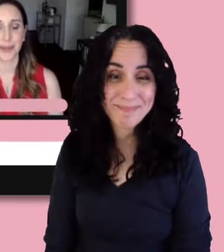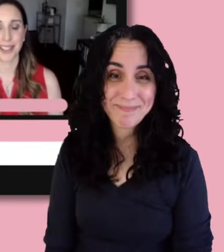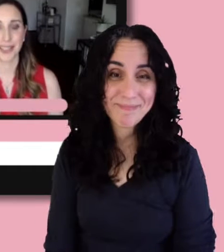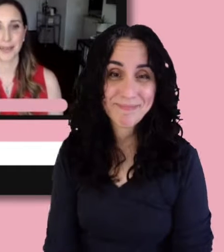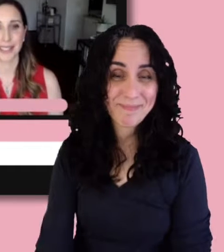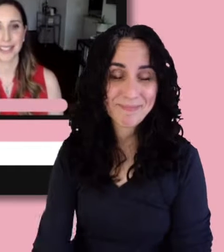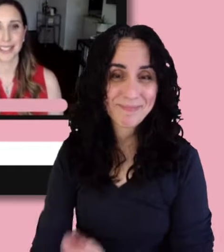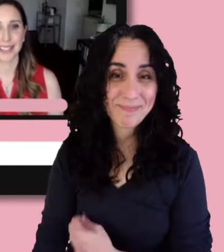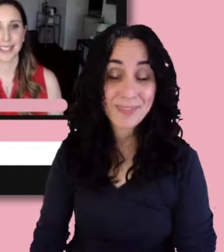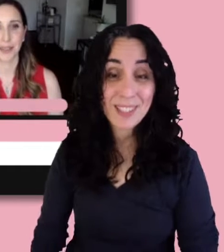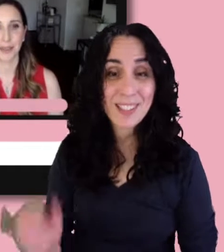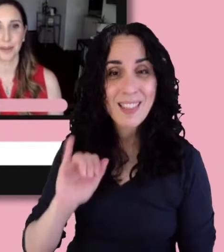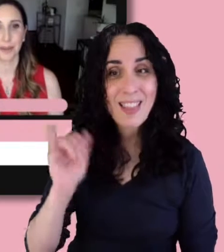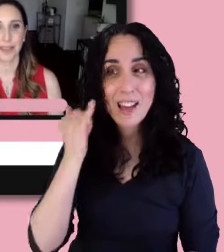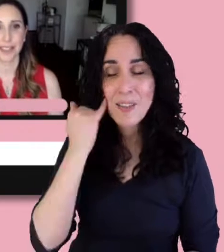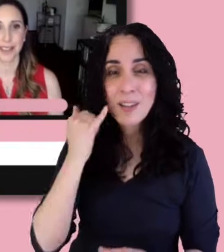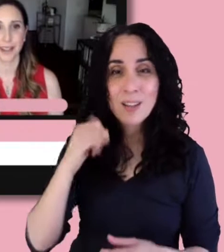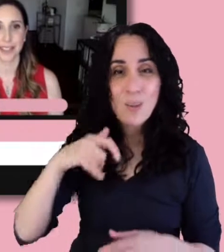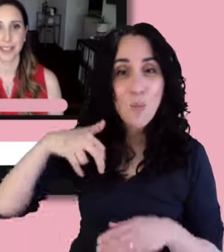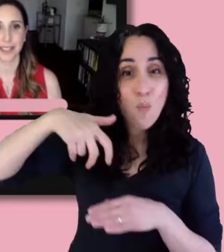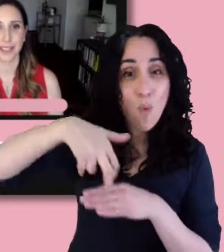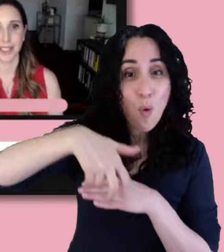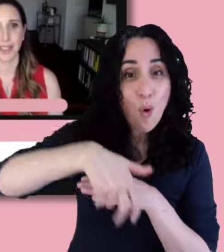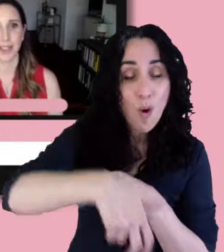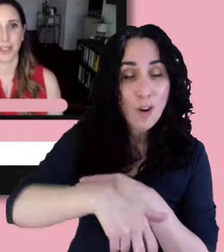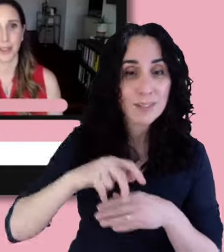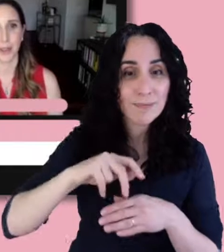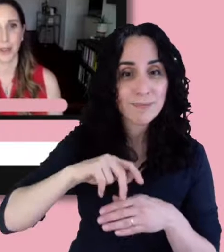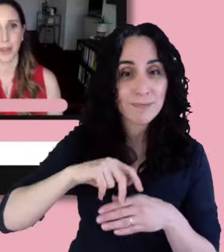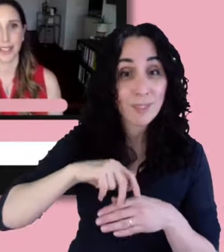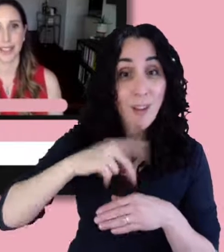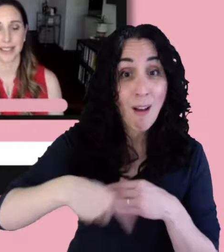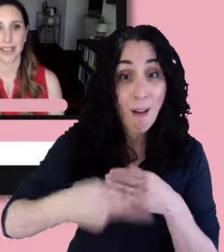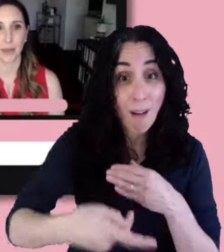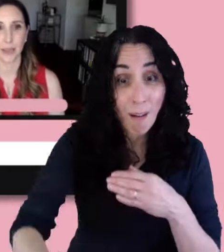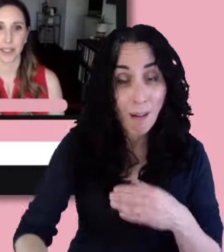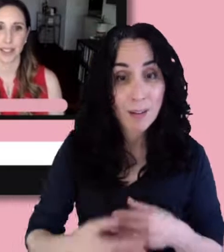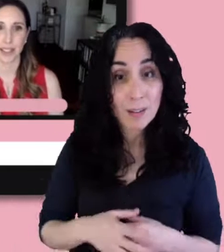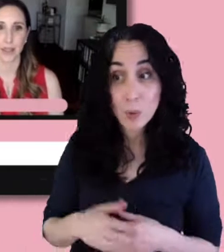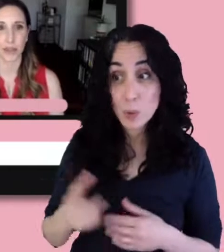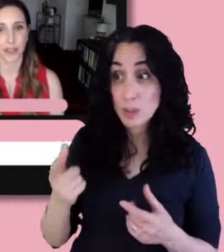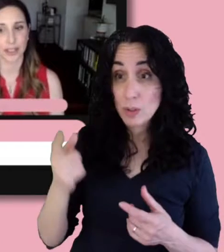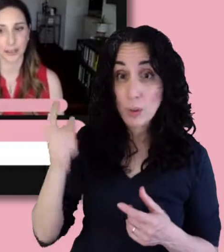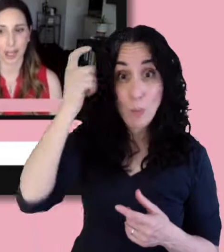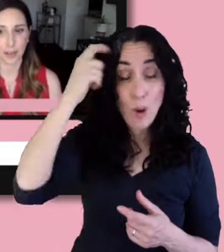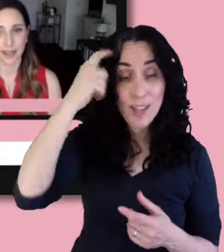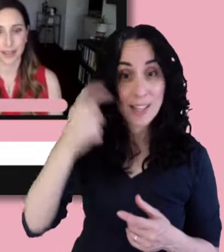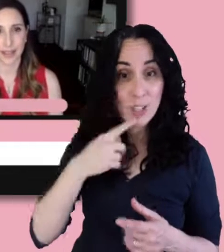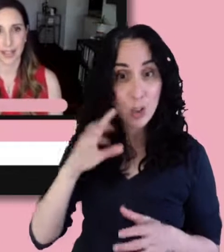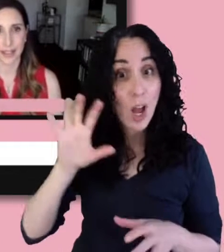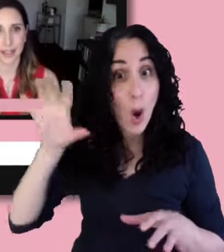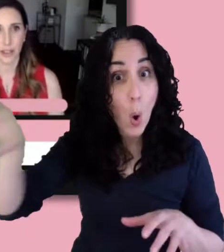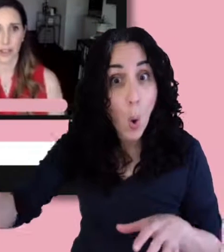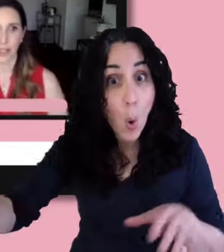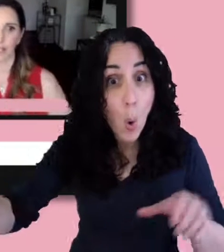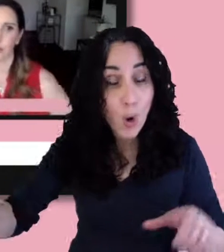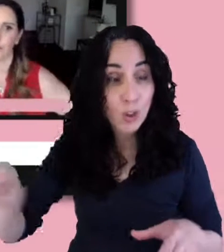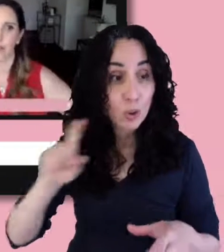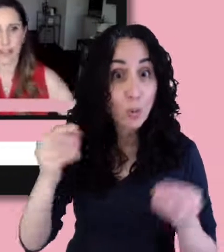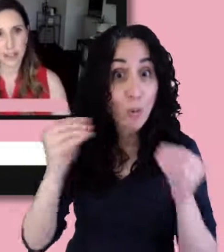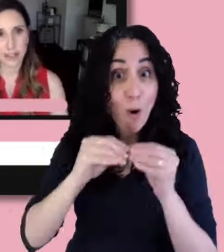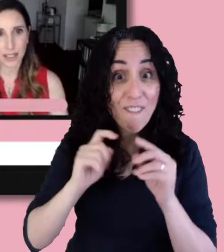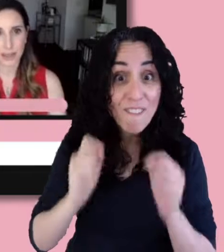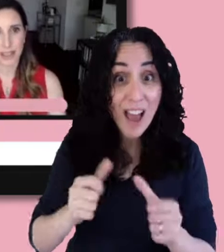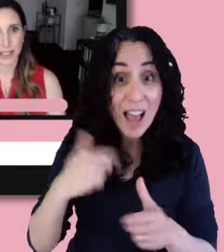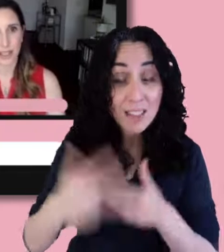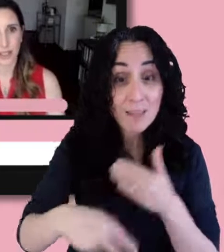don't. It's like if you fall down a flight of stairs, your brain isn't like, what should I do? Should I grab onto that? Should I go